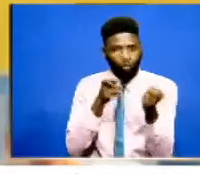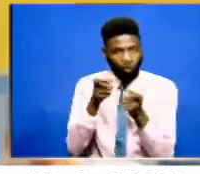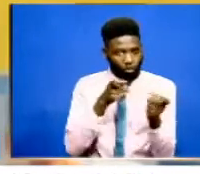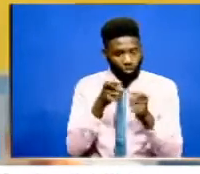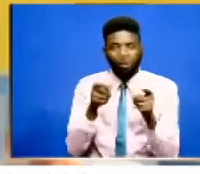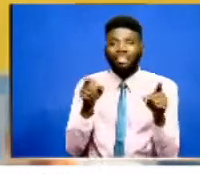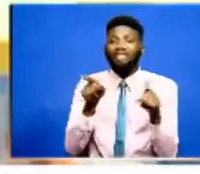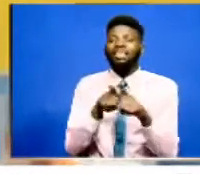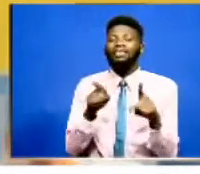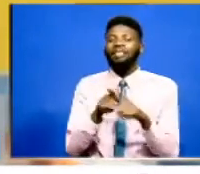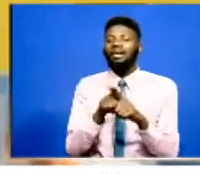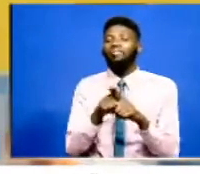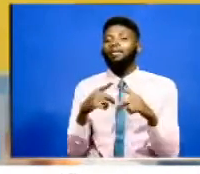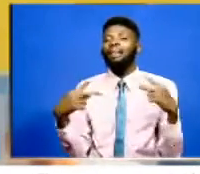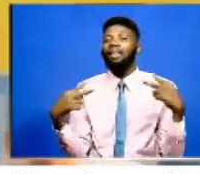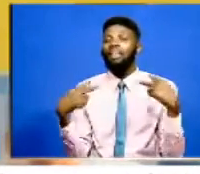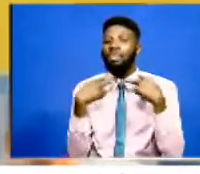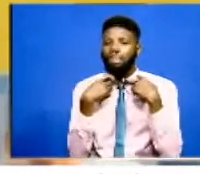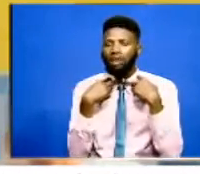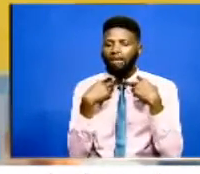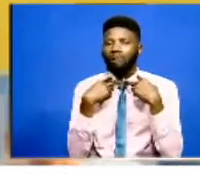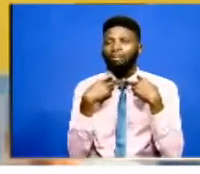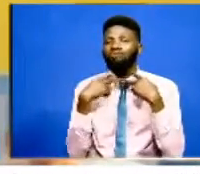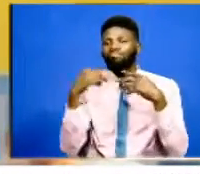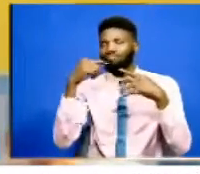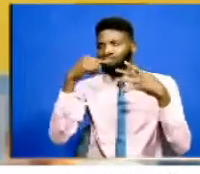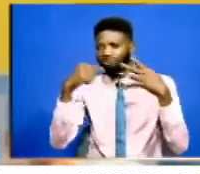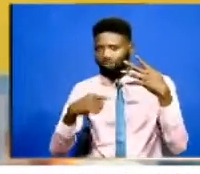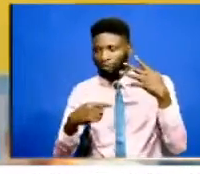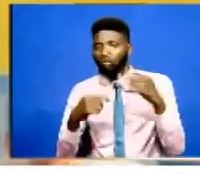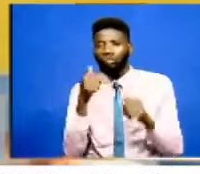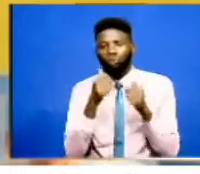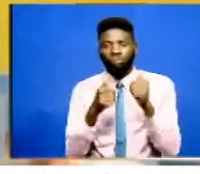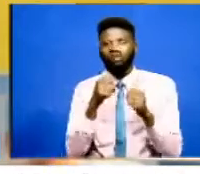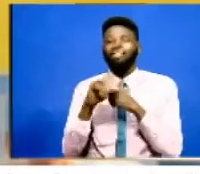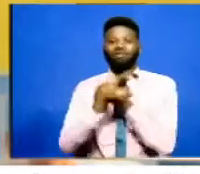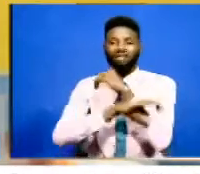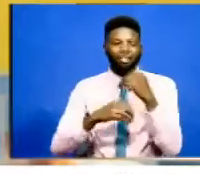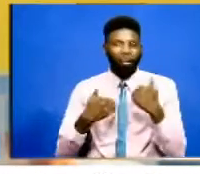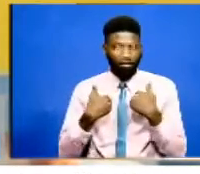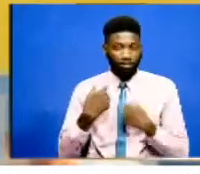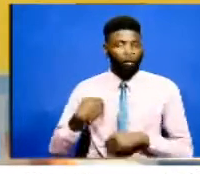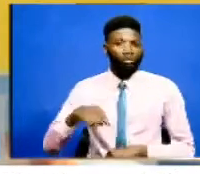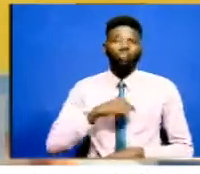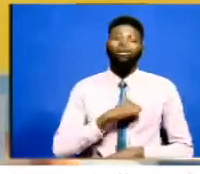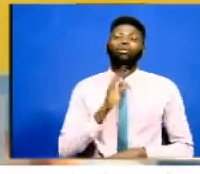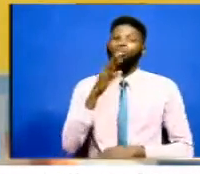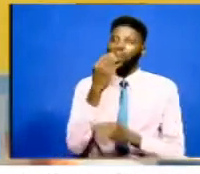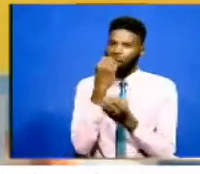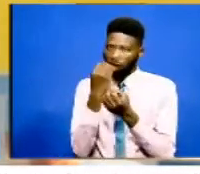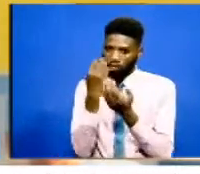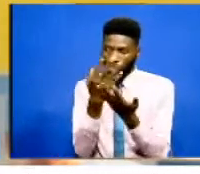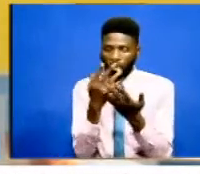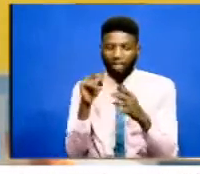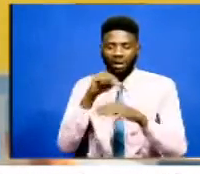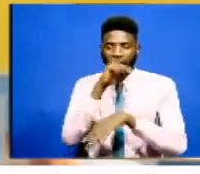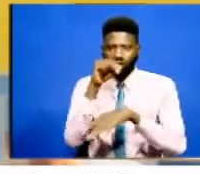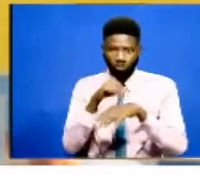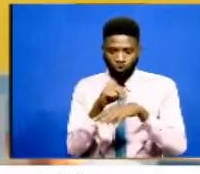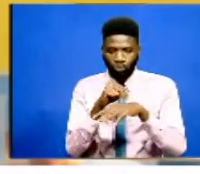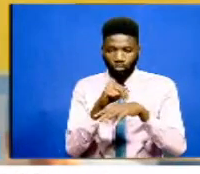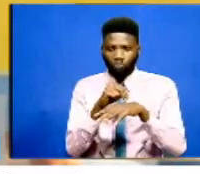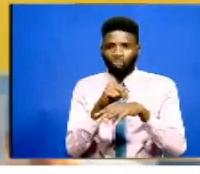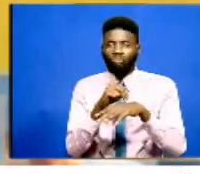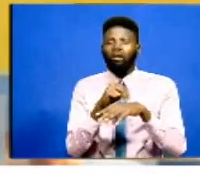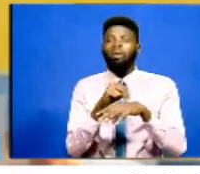that the country faces. We will also share the national and subnational malaria scorecards and work plans to